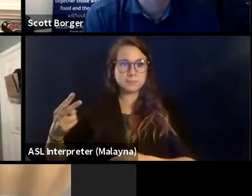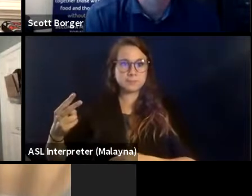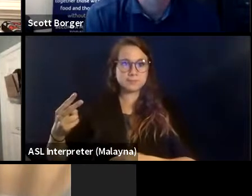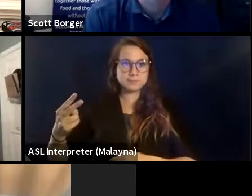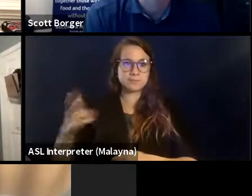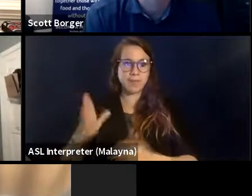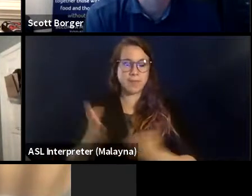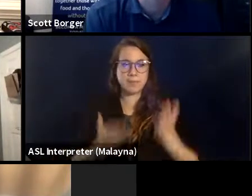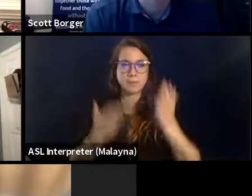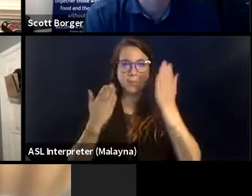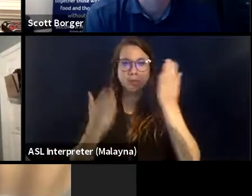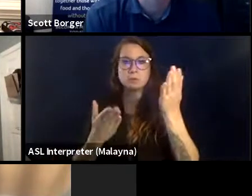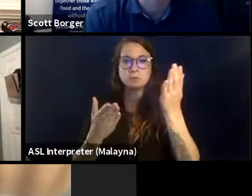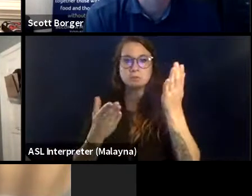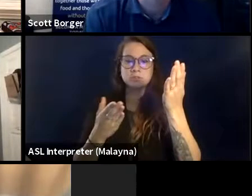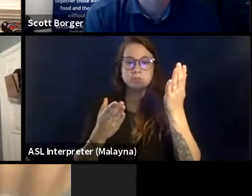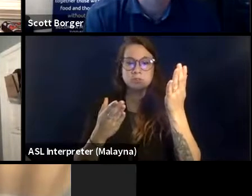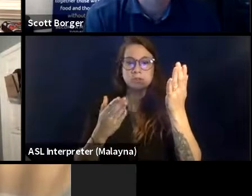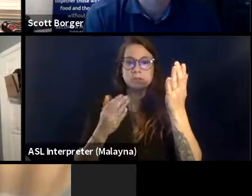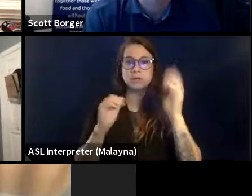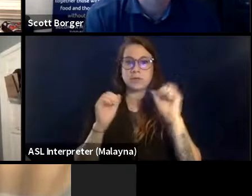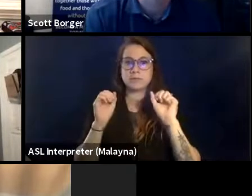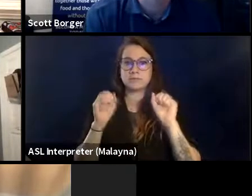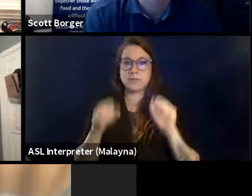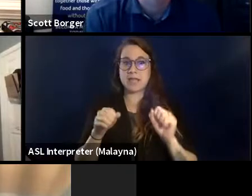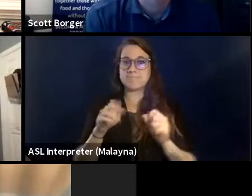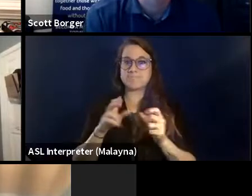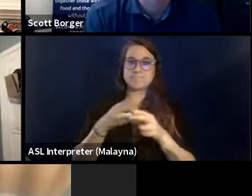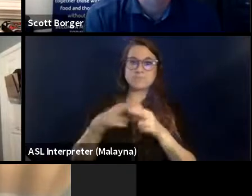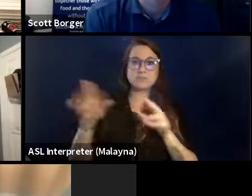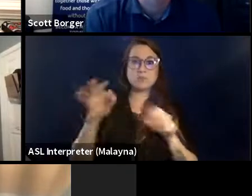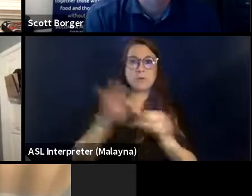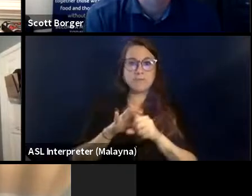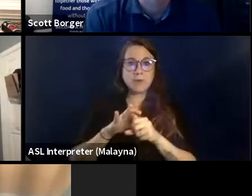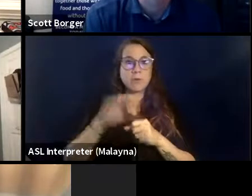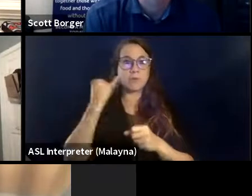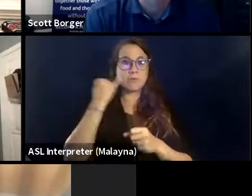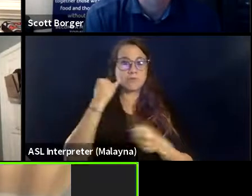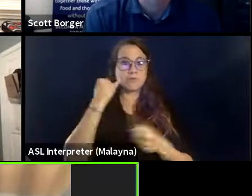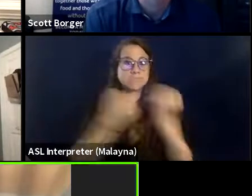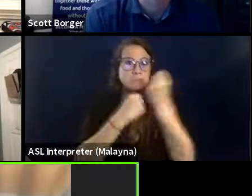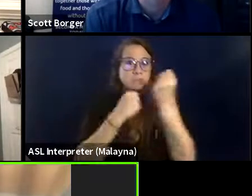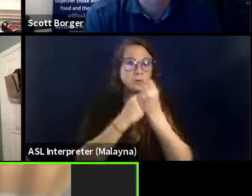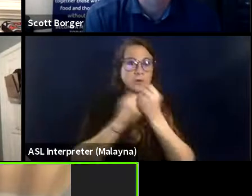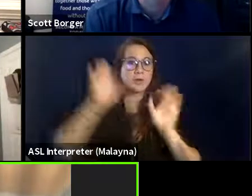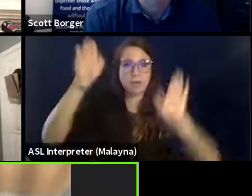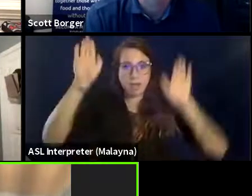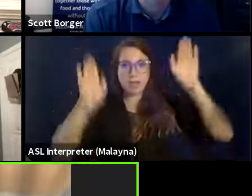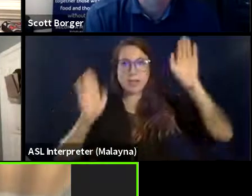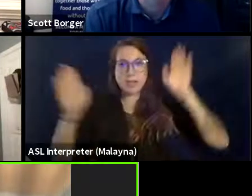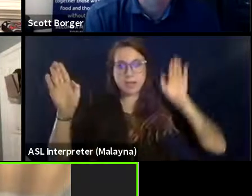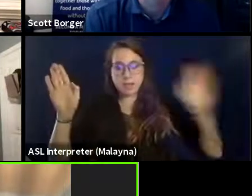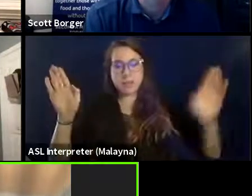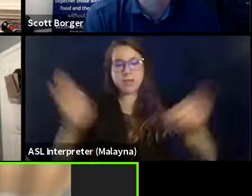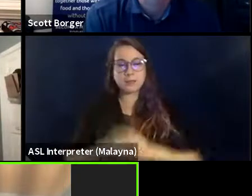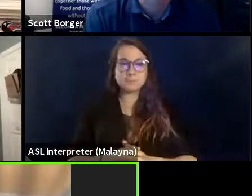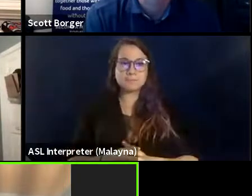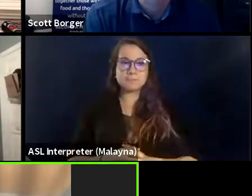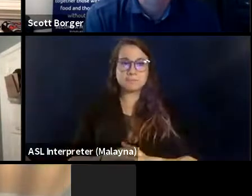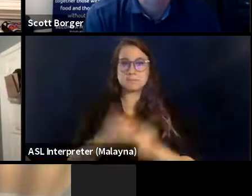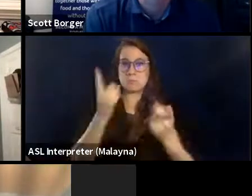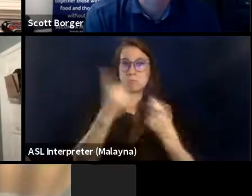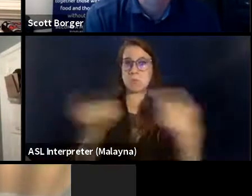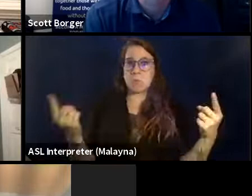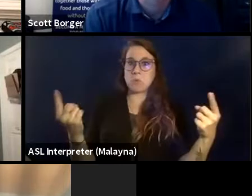that motion. Can we take a quick vote here? All in favor? Aye. Aye.